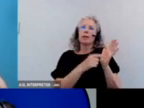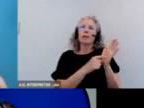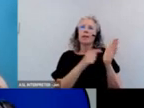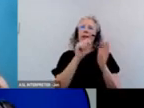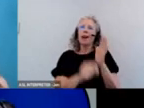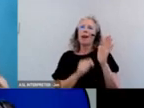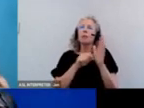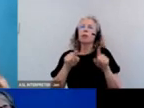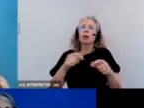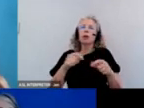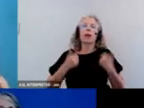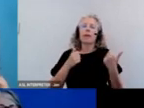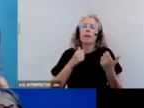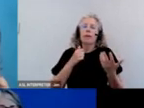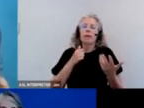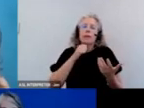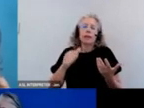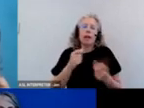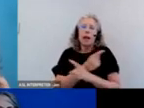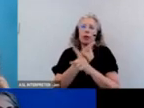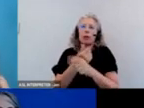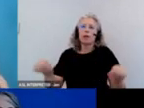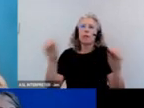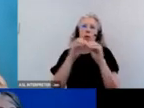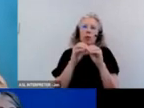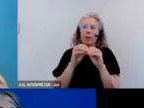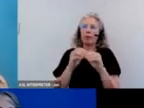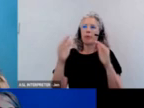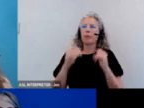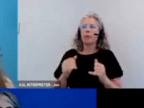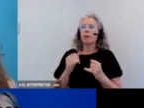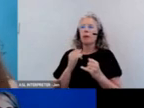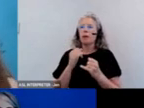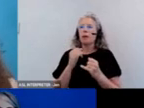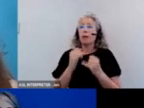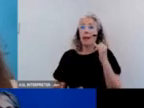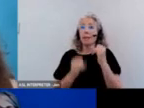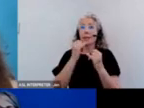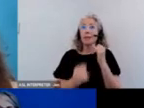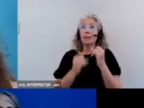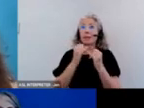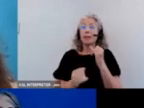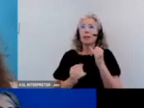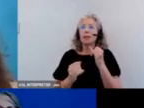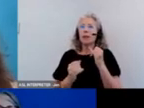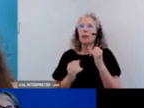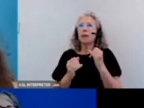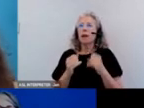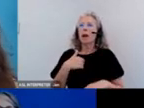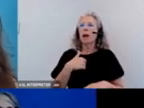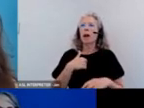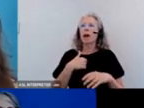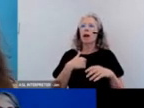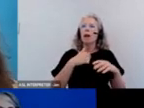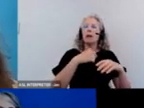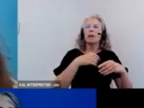life that is just not accurate. And then versus giving, and this is the last piece I'm going to offer you, moving